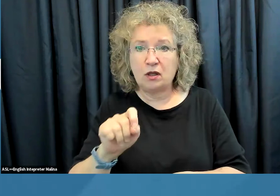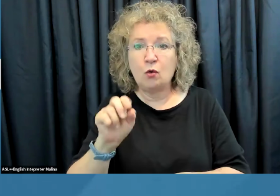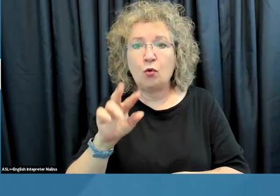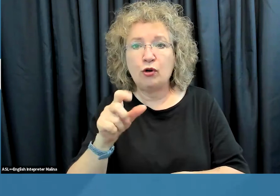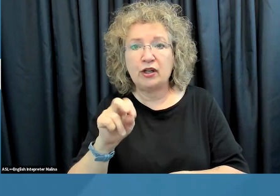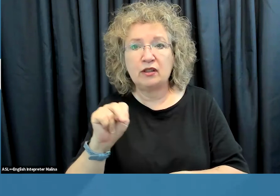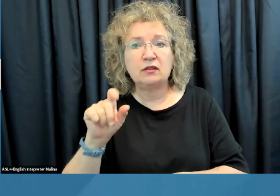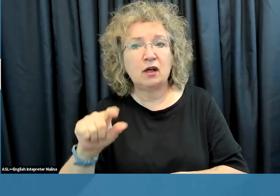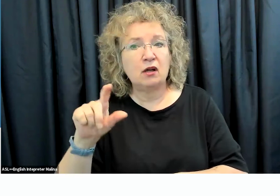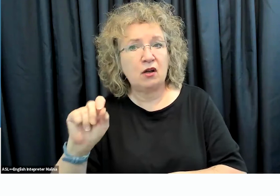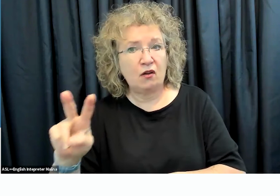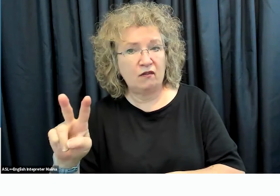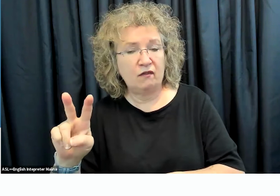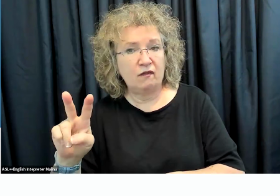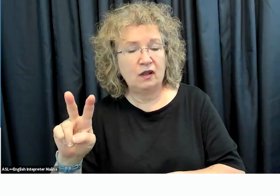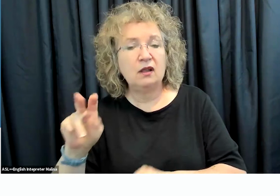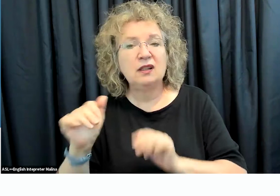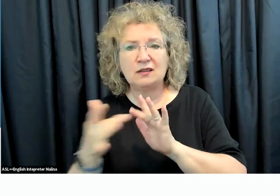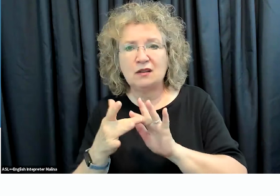hand it back over to Felicia.